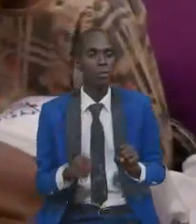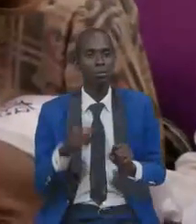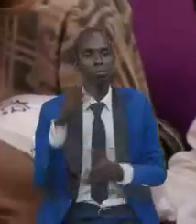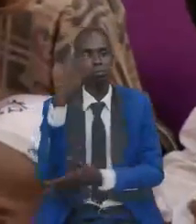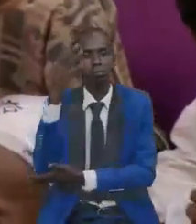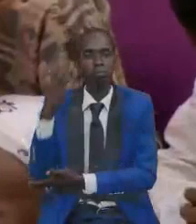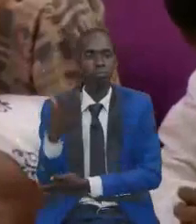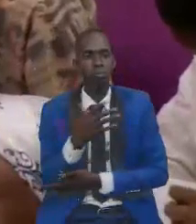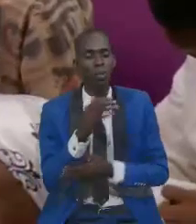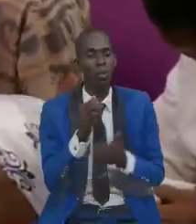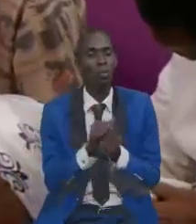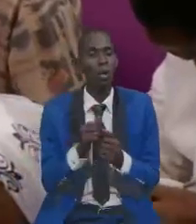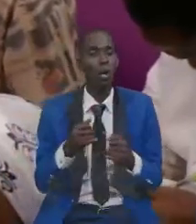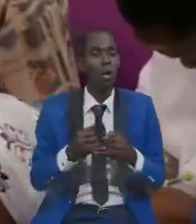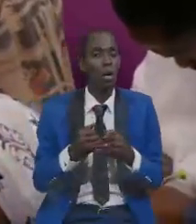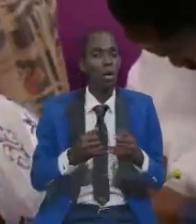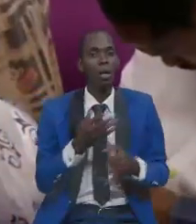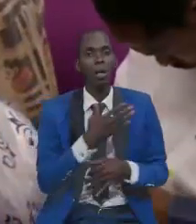Lebanon